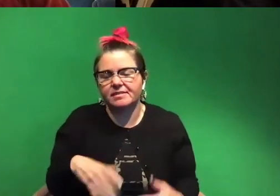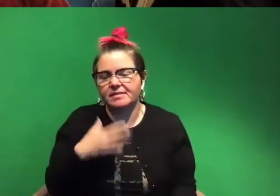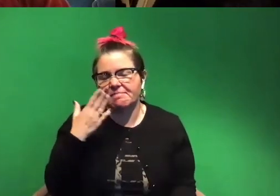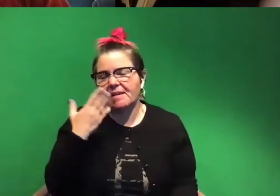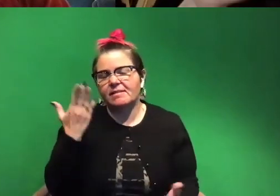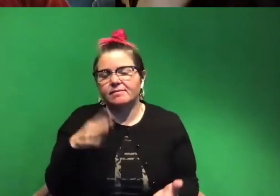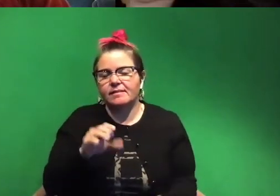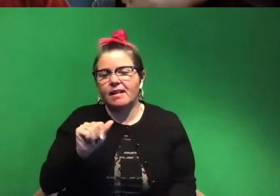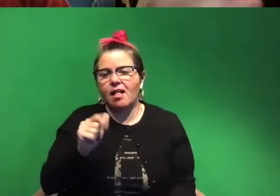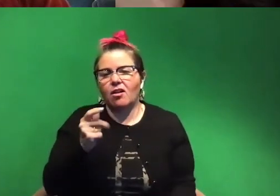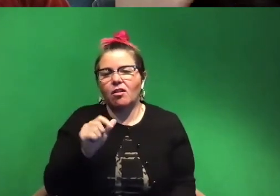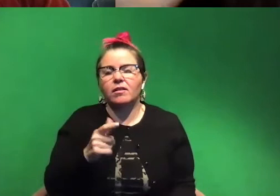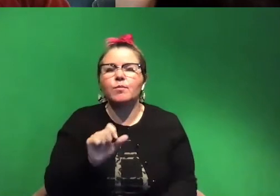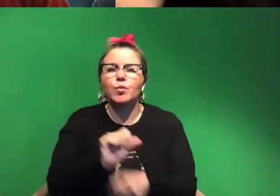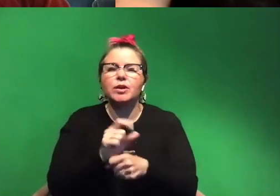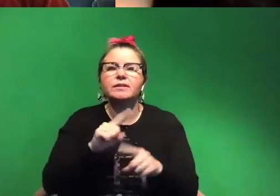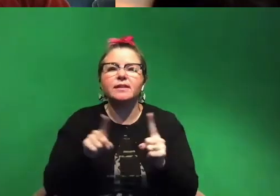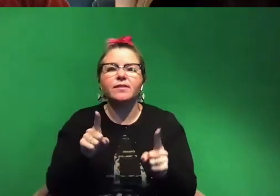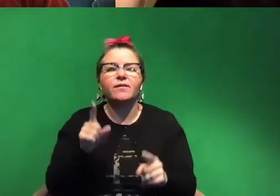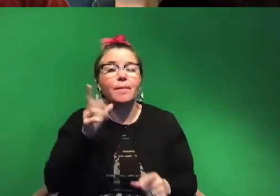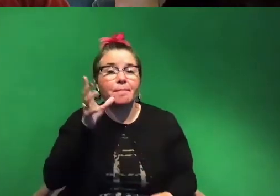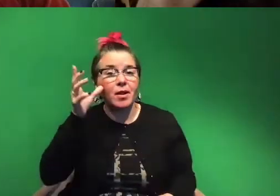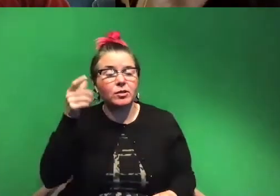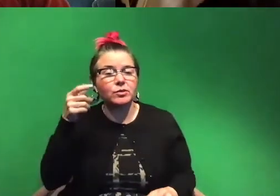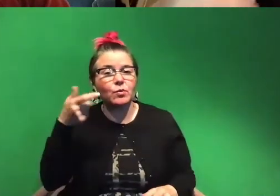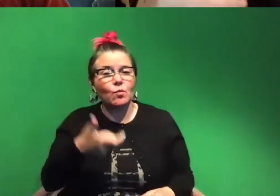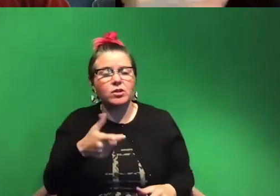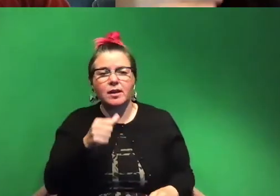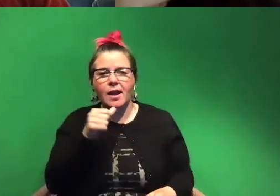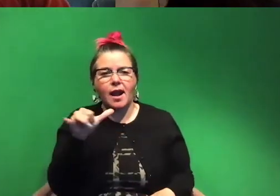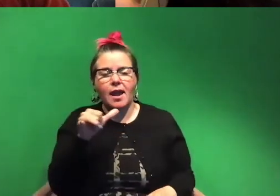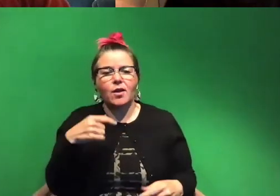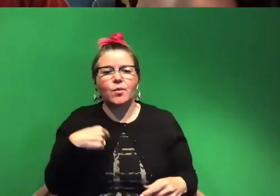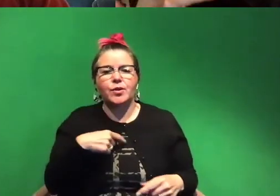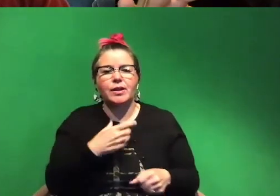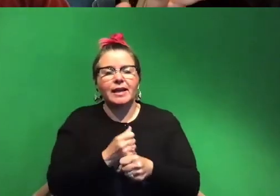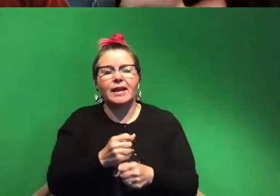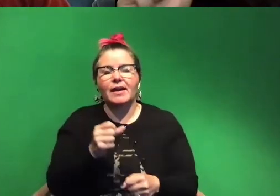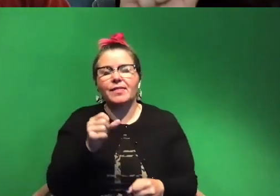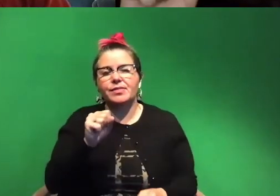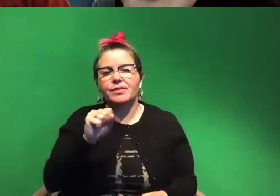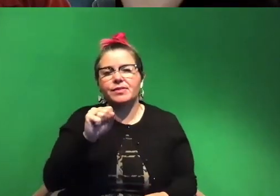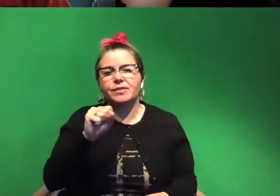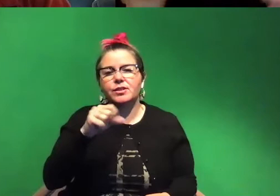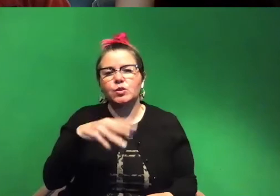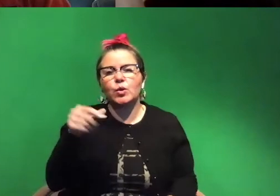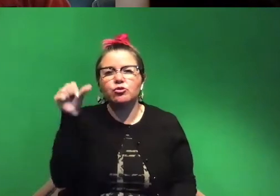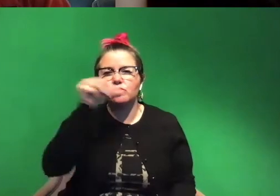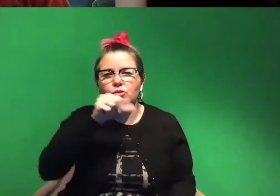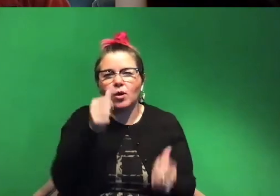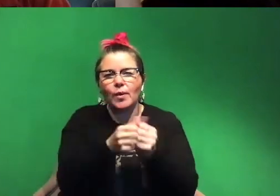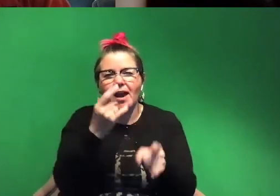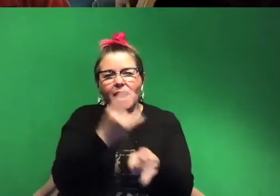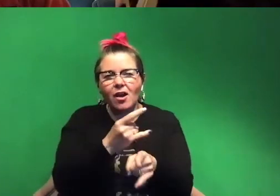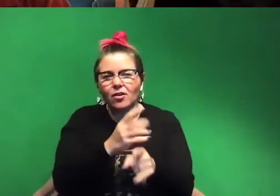good. But it works differently for those parents watching at home. It's not like we're getting the squid drunk. It's different. Like, their